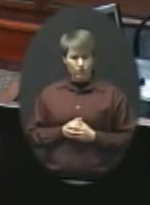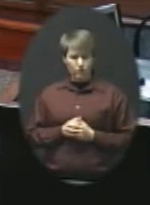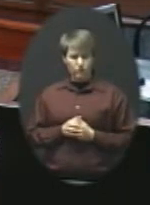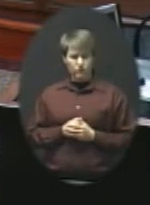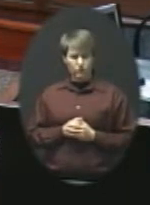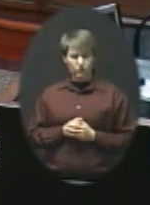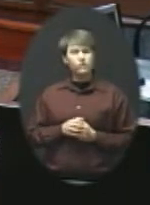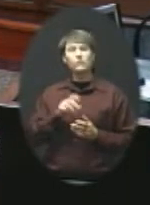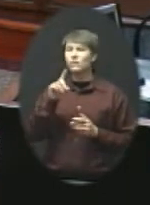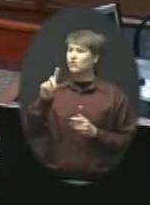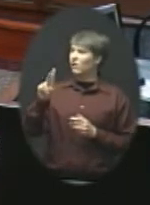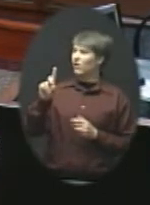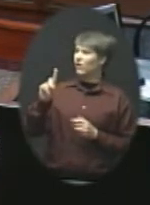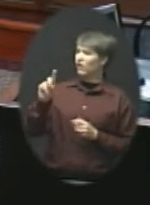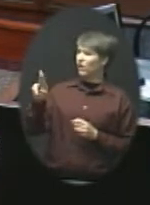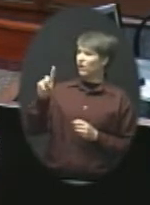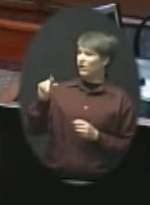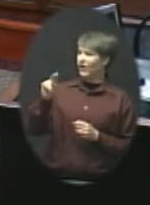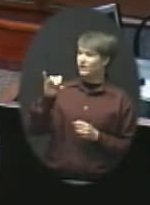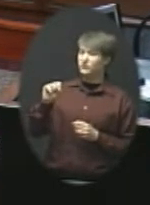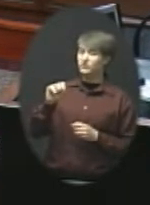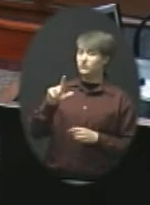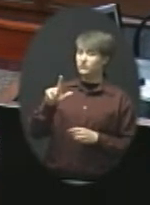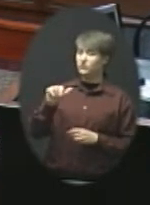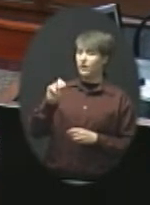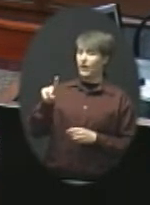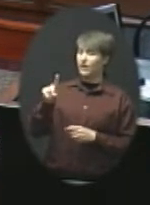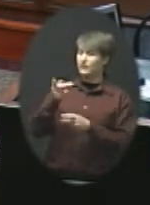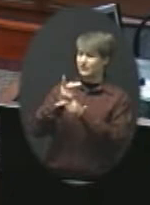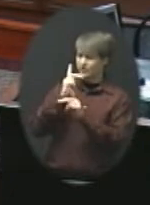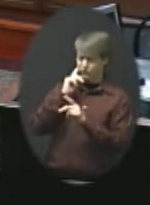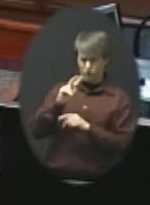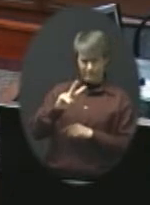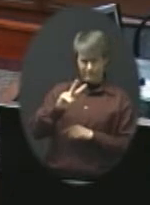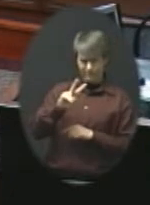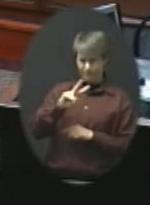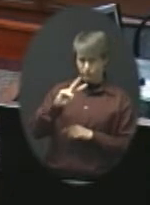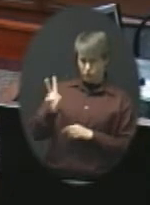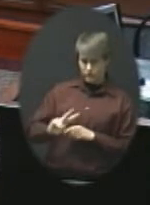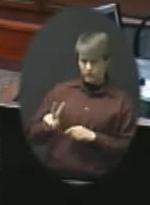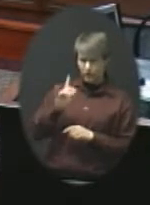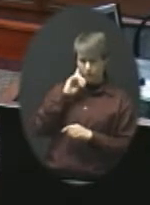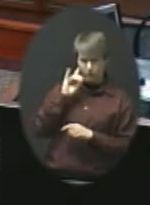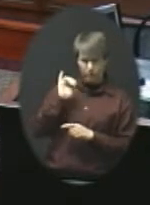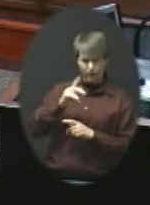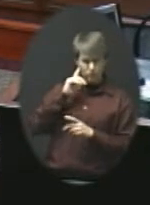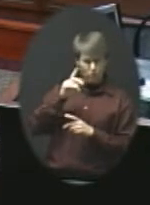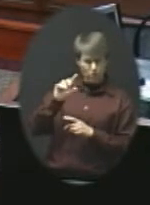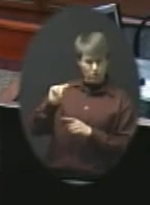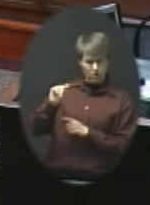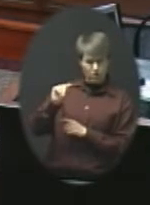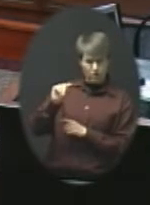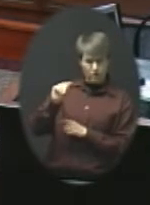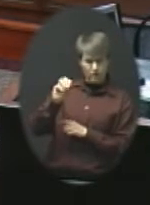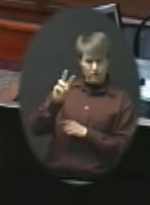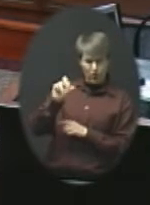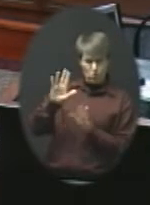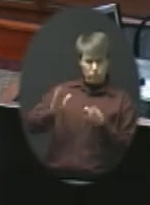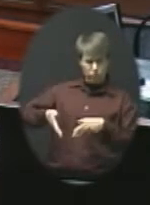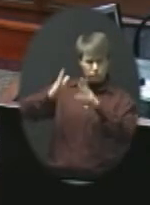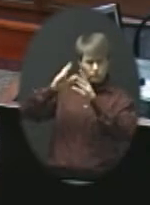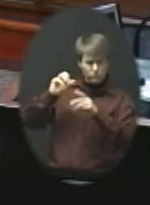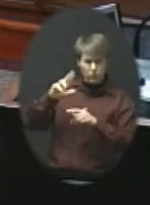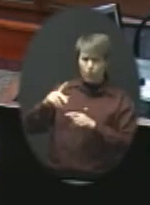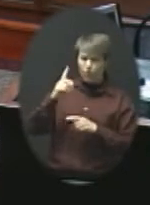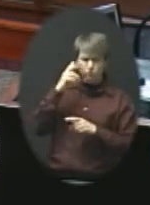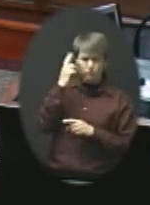Dr. Daniels, the land lease for Verizon Wireless, I'm assuming is that for a tower, or what is the purpose of that?